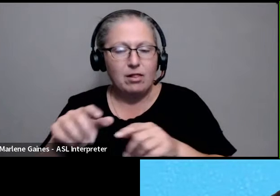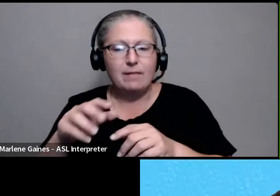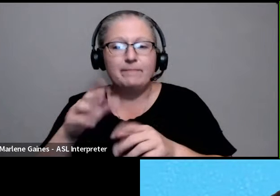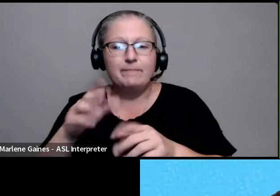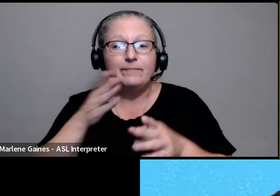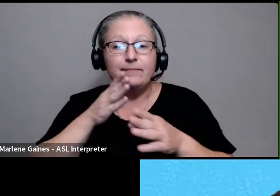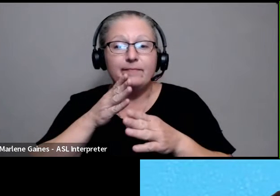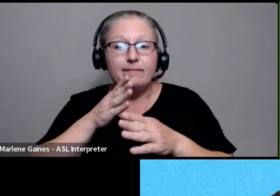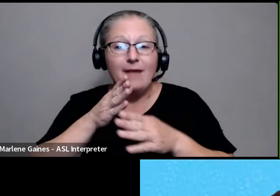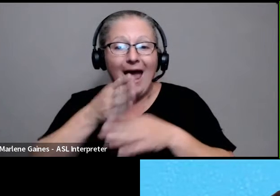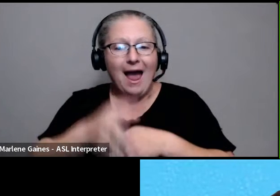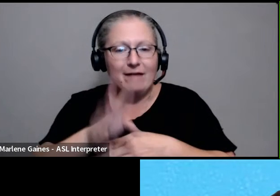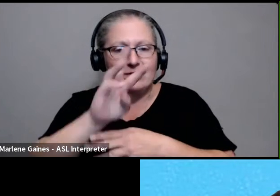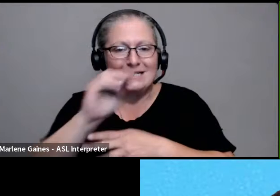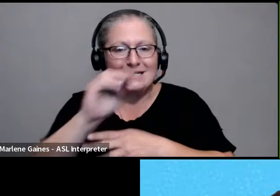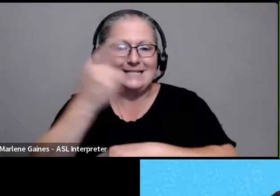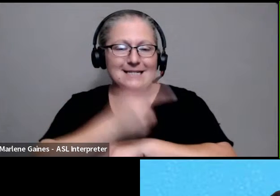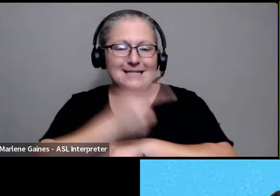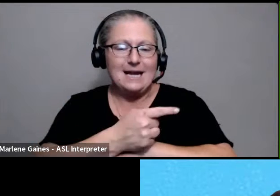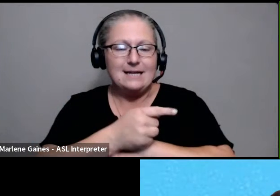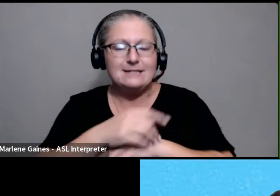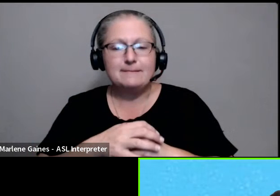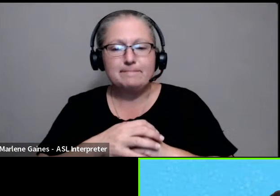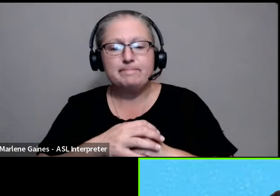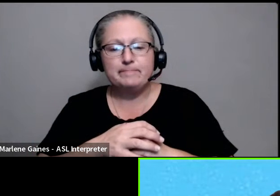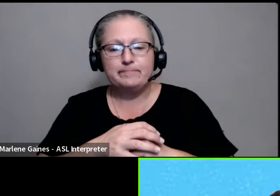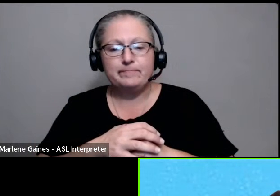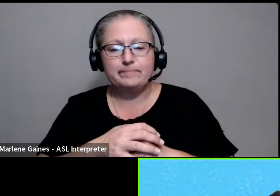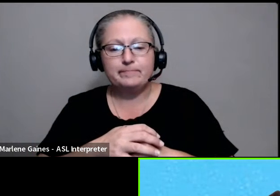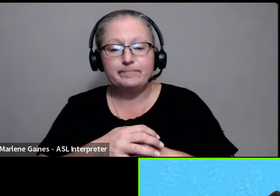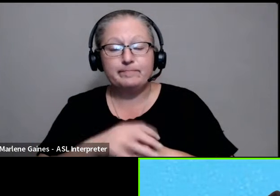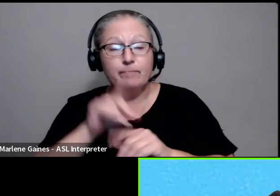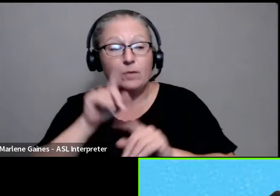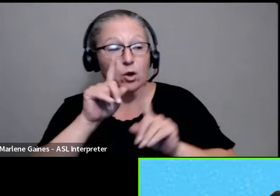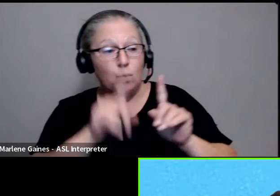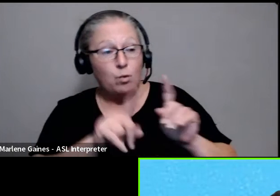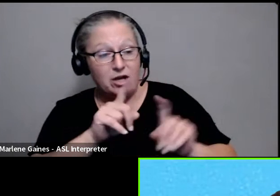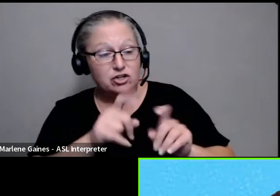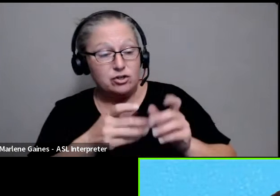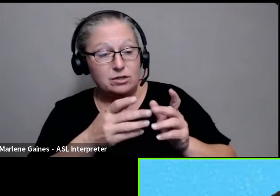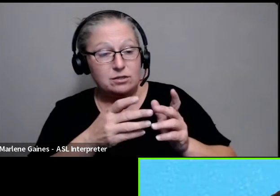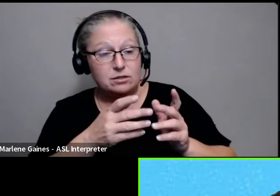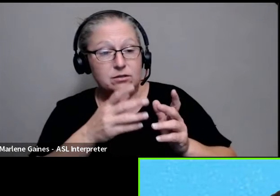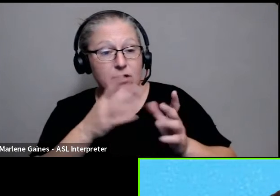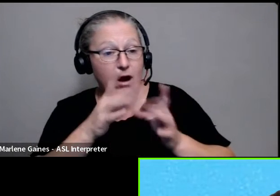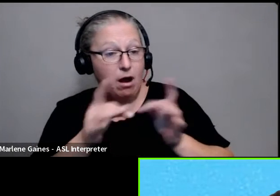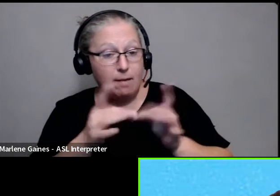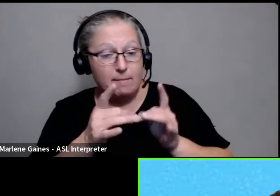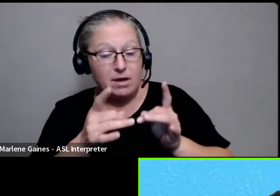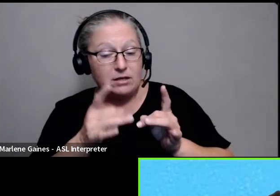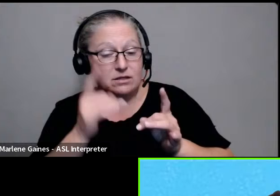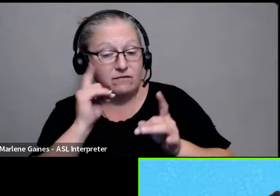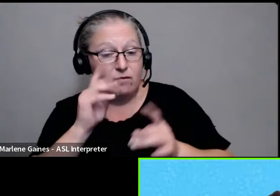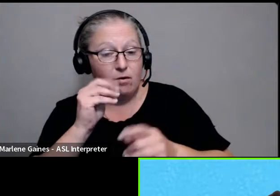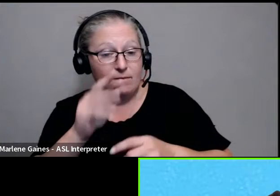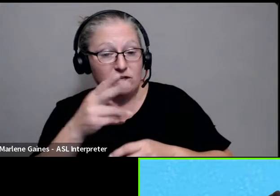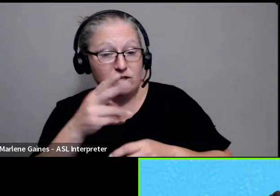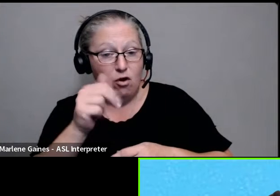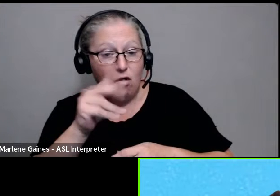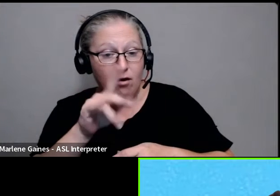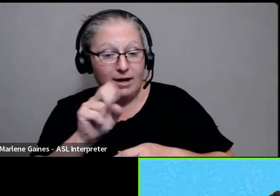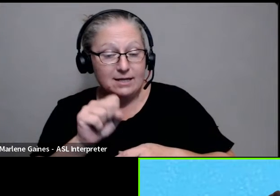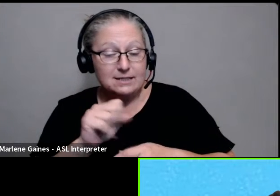after a 60-day period. Great, are there any questions or comments for Mr. Hawkins?